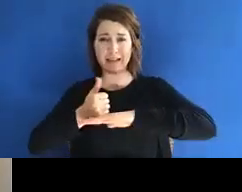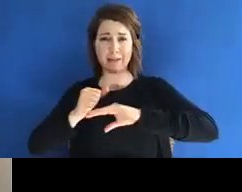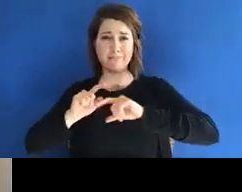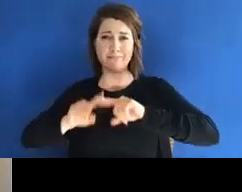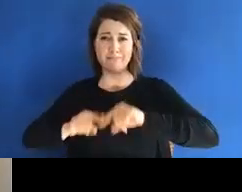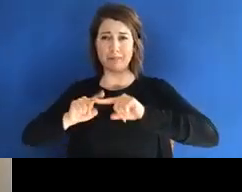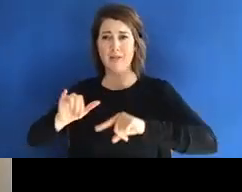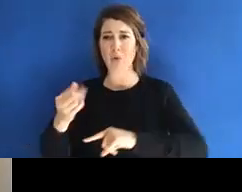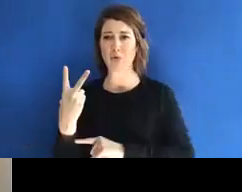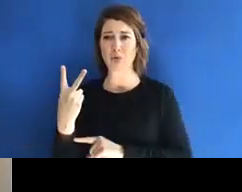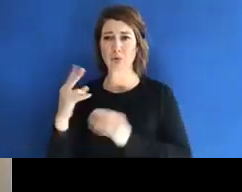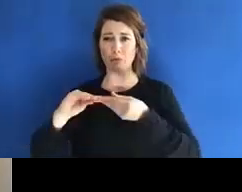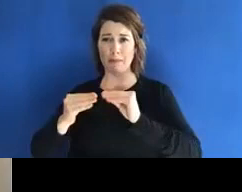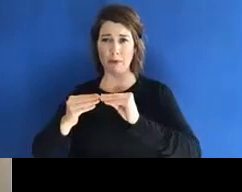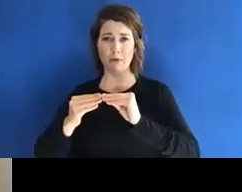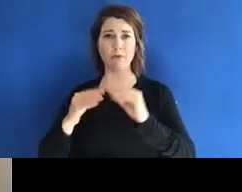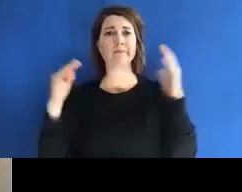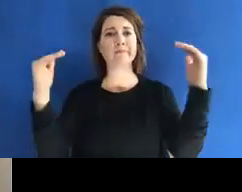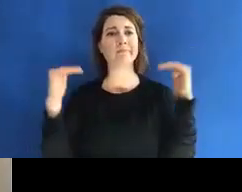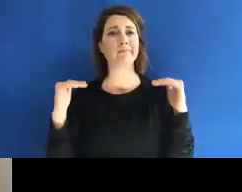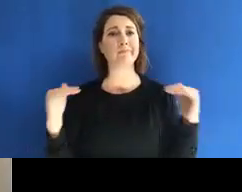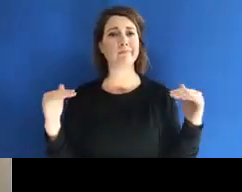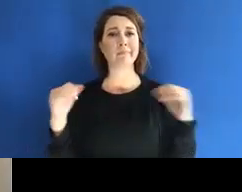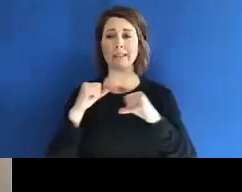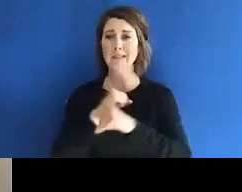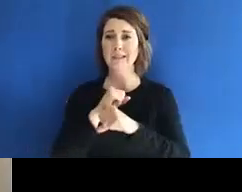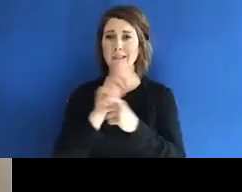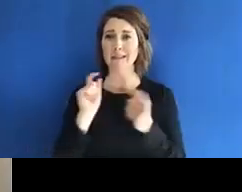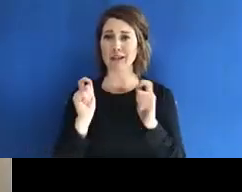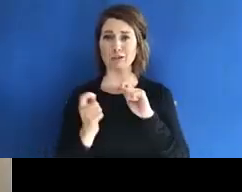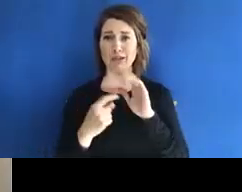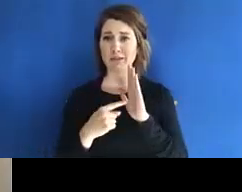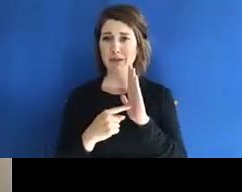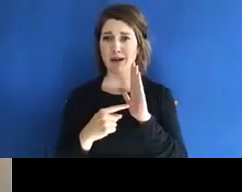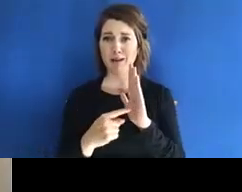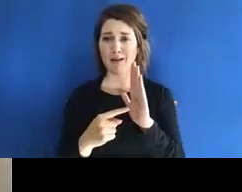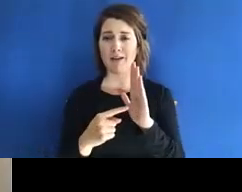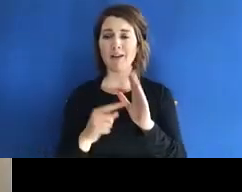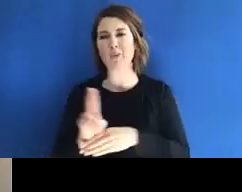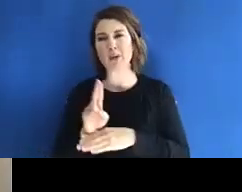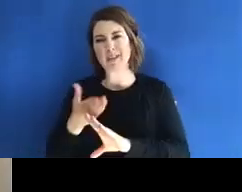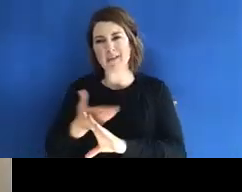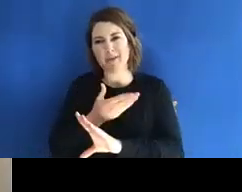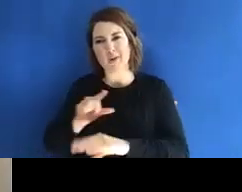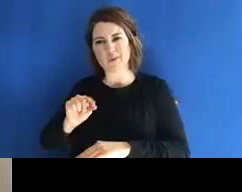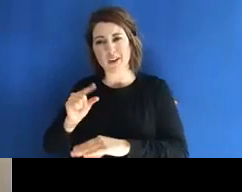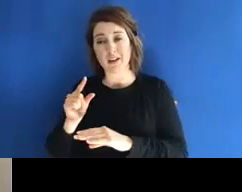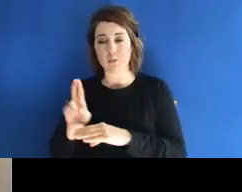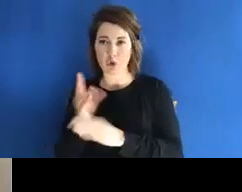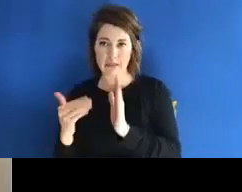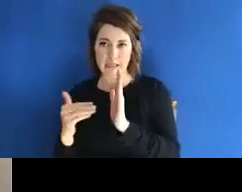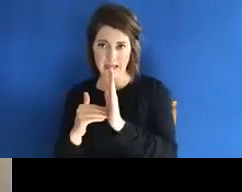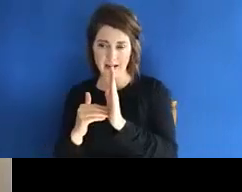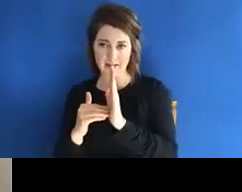link here for the statistical adjustment model that we used before program year 20 and we'll use again after program